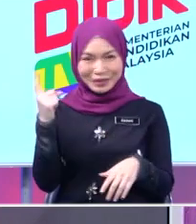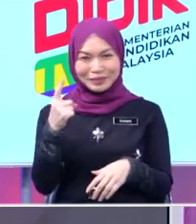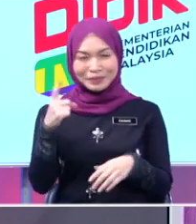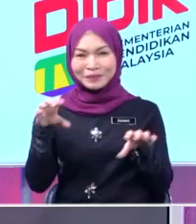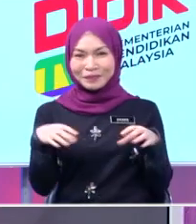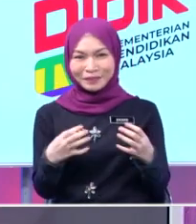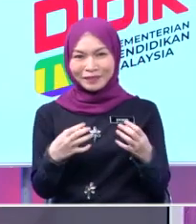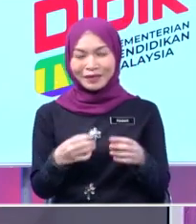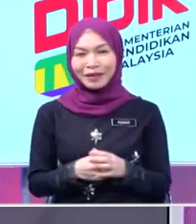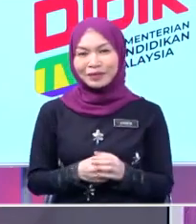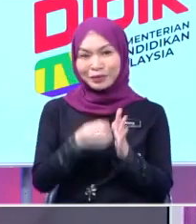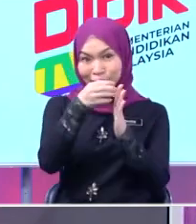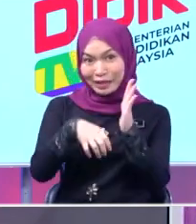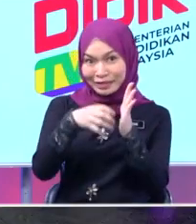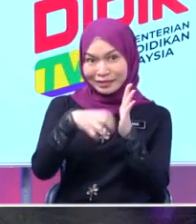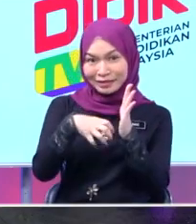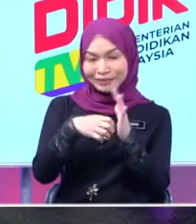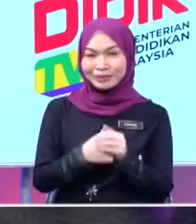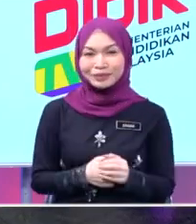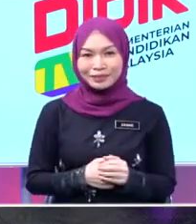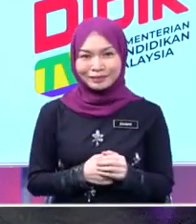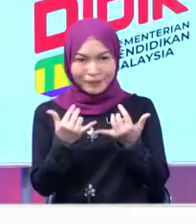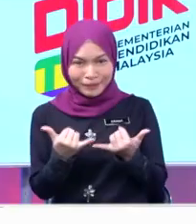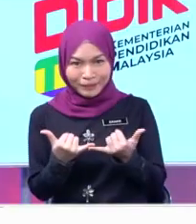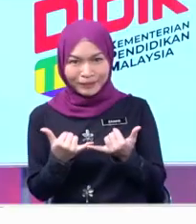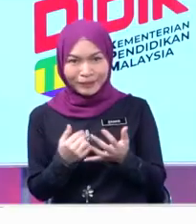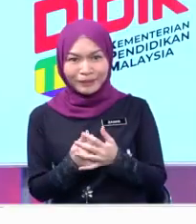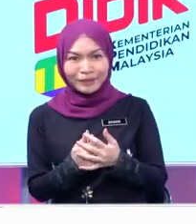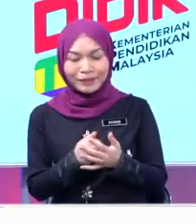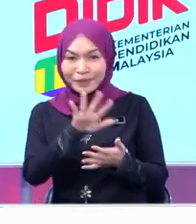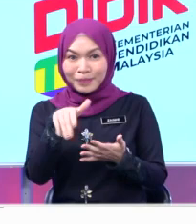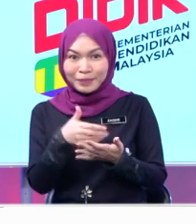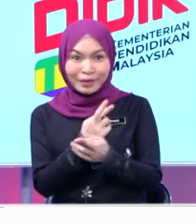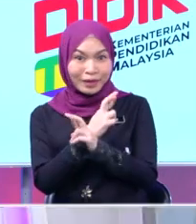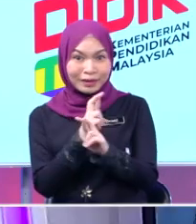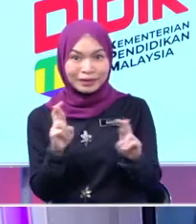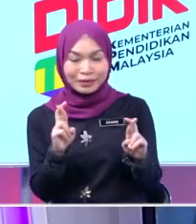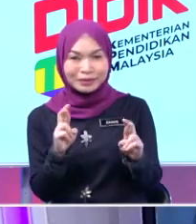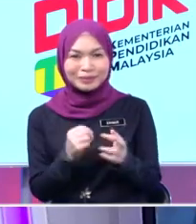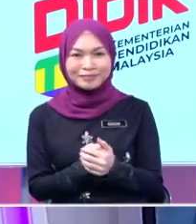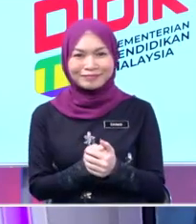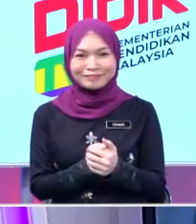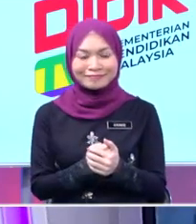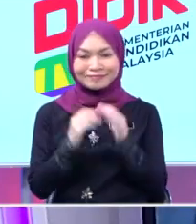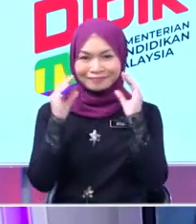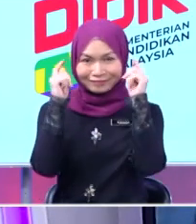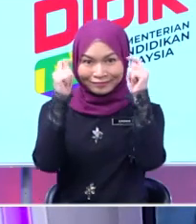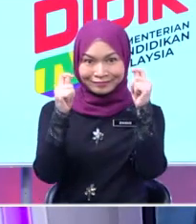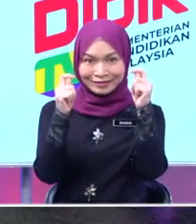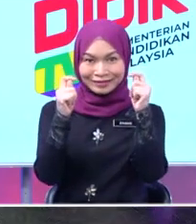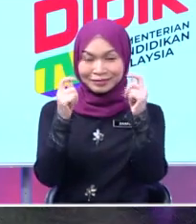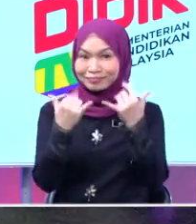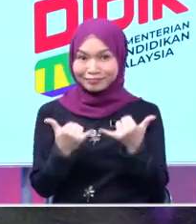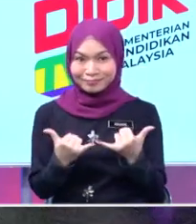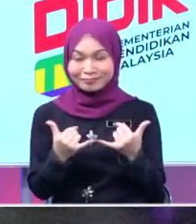what I mean, correct? Yeah, okay, so they we'll talk maybe more give about that later. Okay, without further ado, Puan Ima, what are we Yes. going to do next?